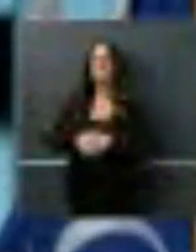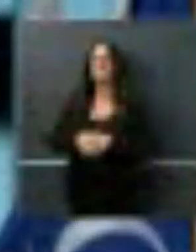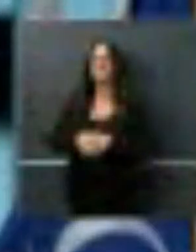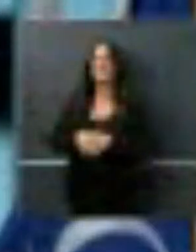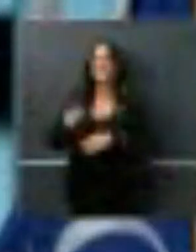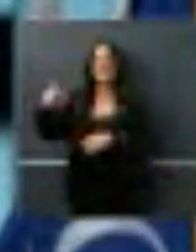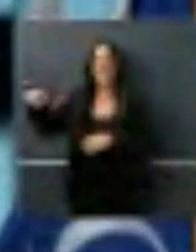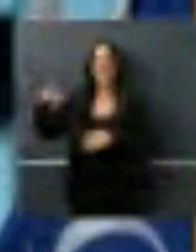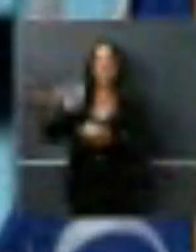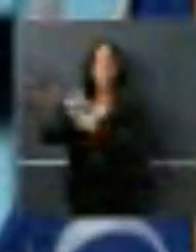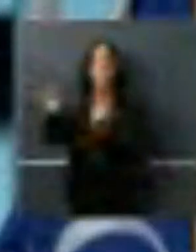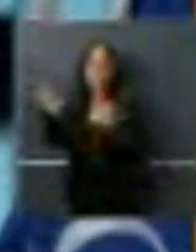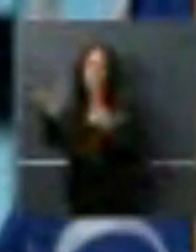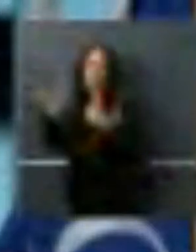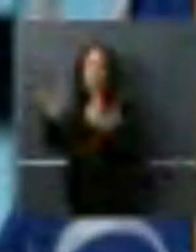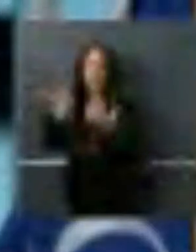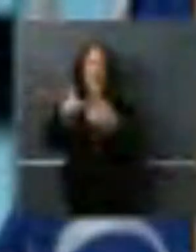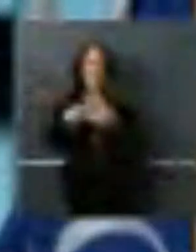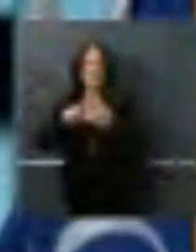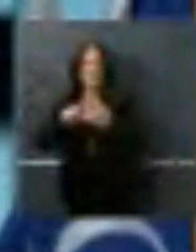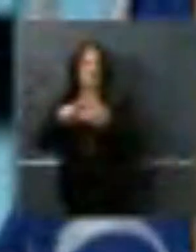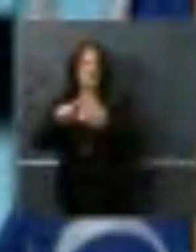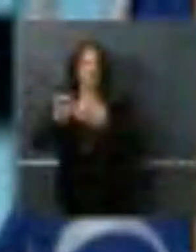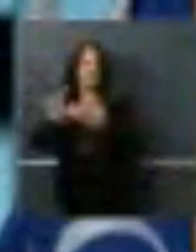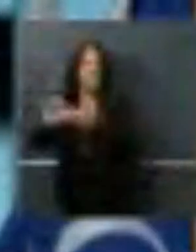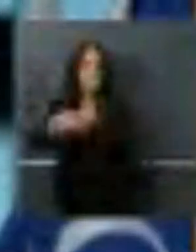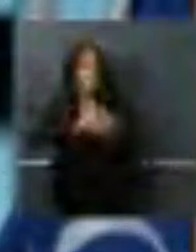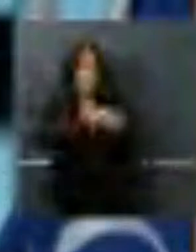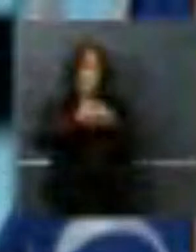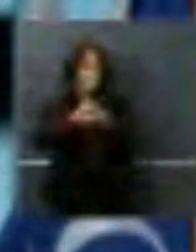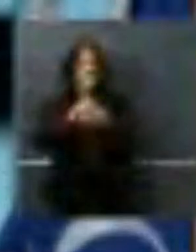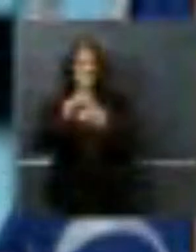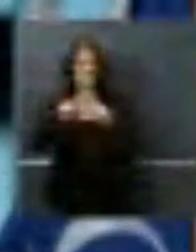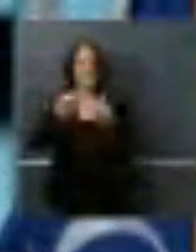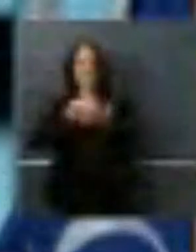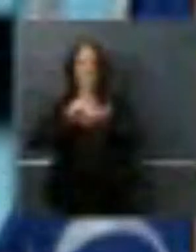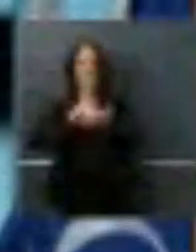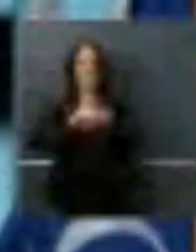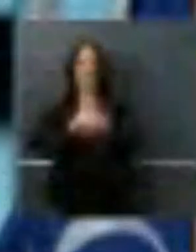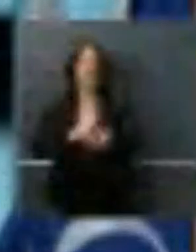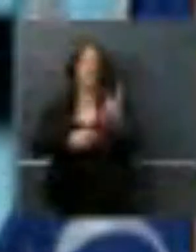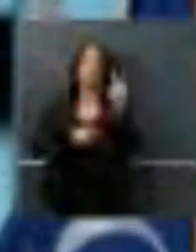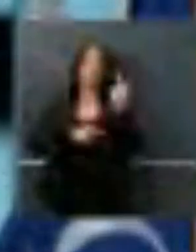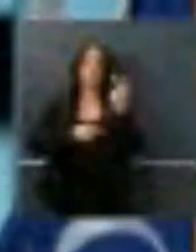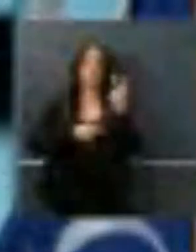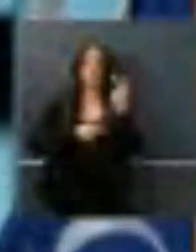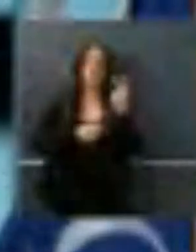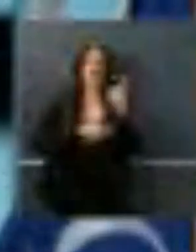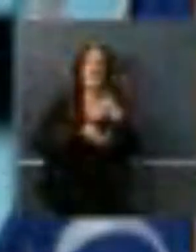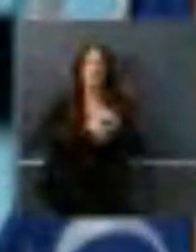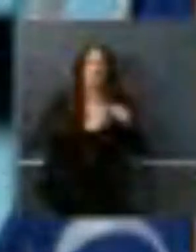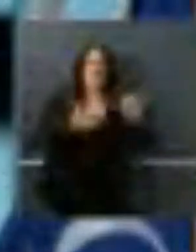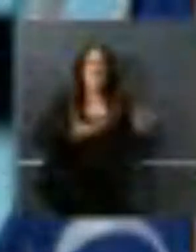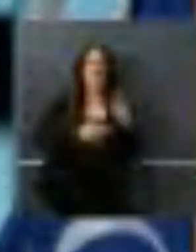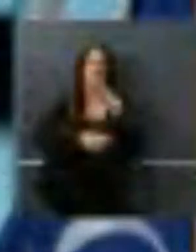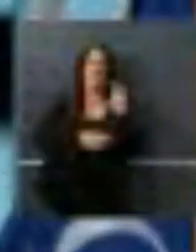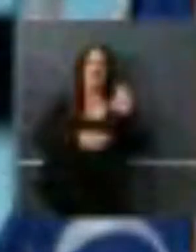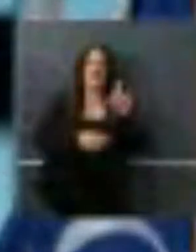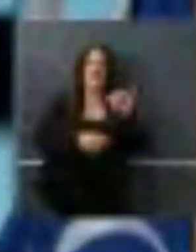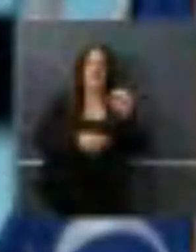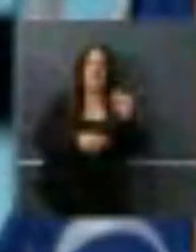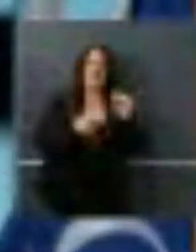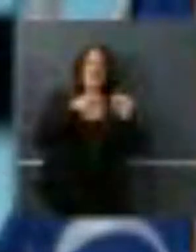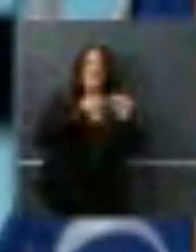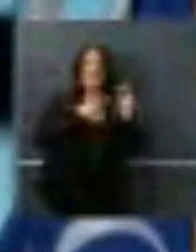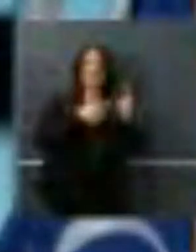14 doctors, 2 doctors from UC Davis that are already in New York to work with the